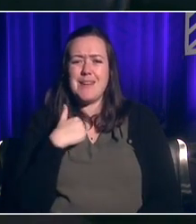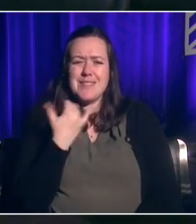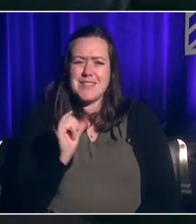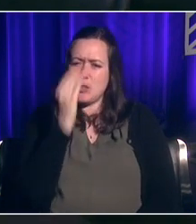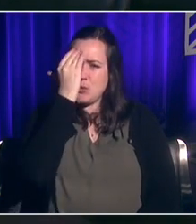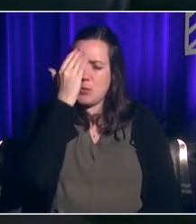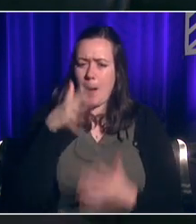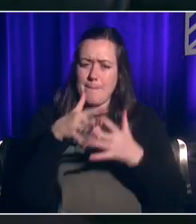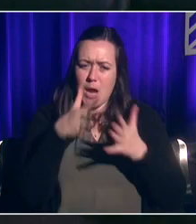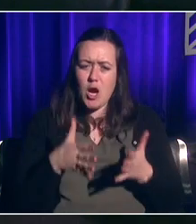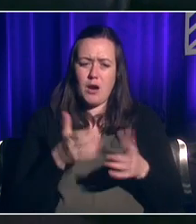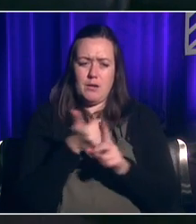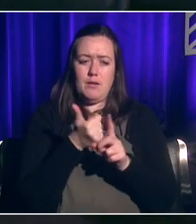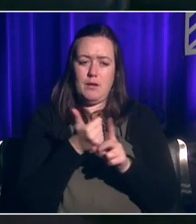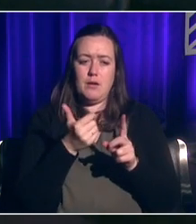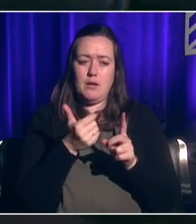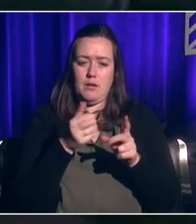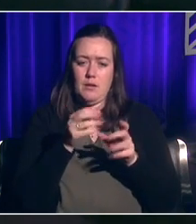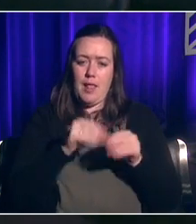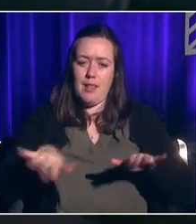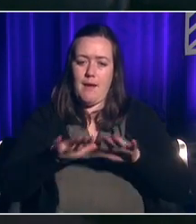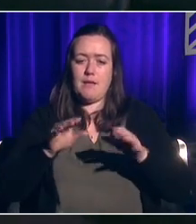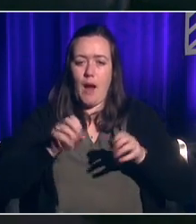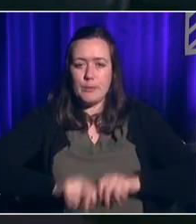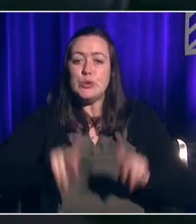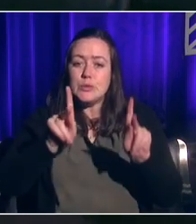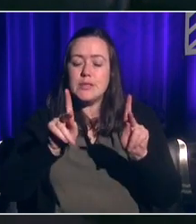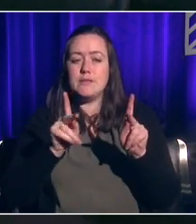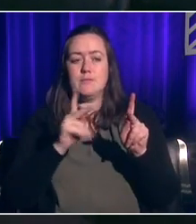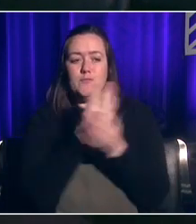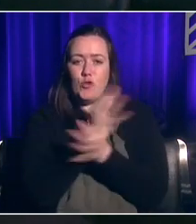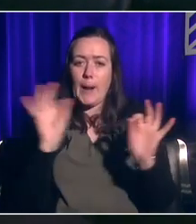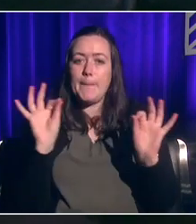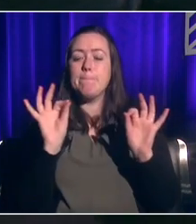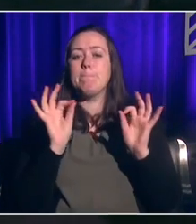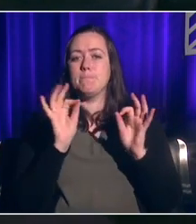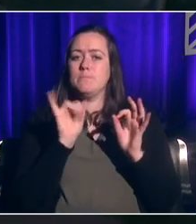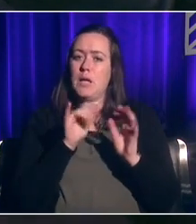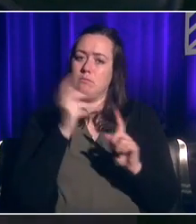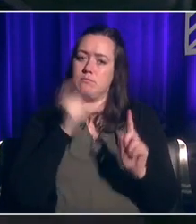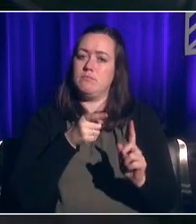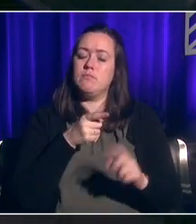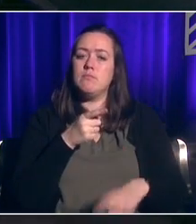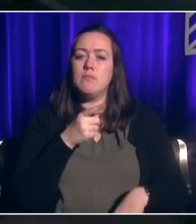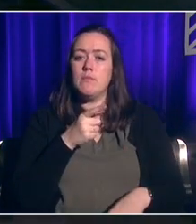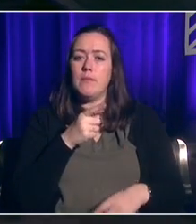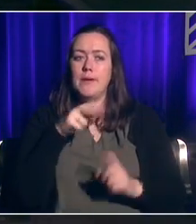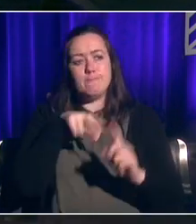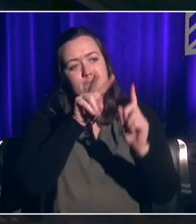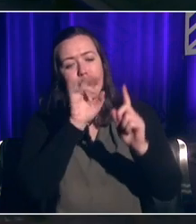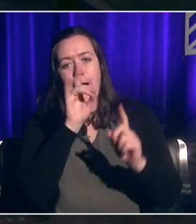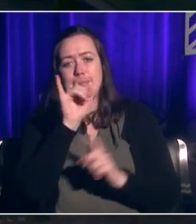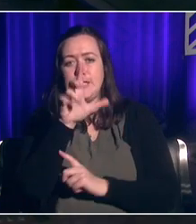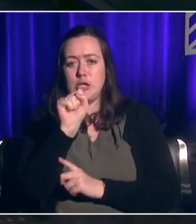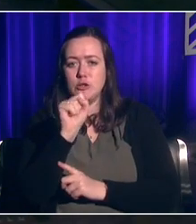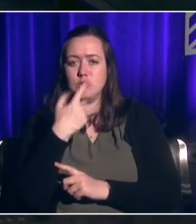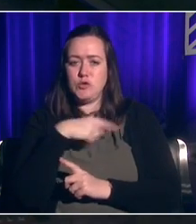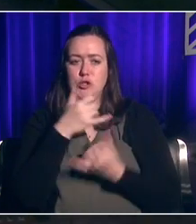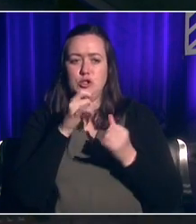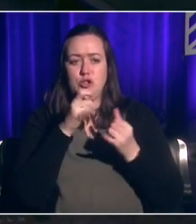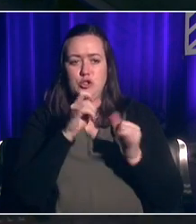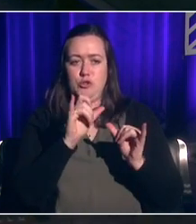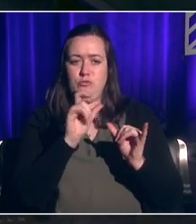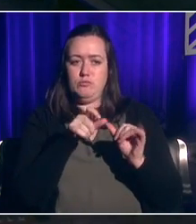and of freedom. And those are the ideals that we should continue instilling and